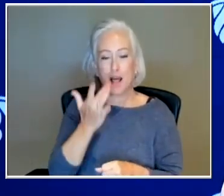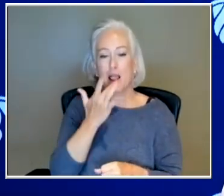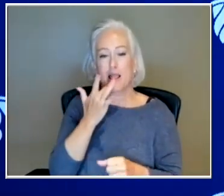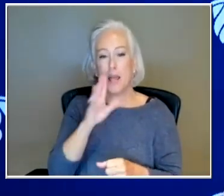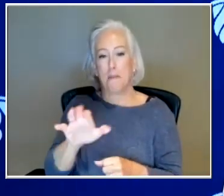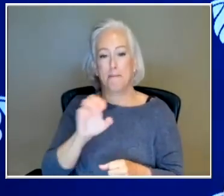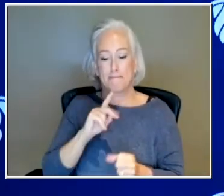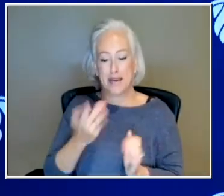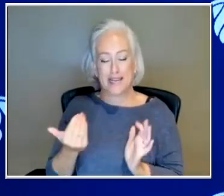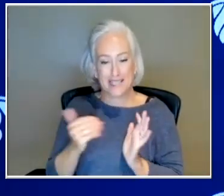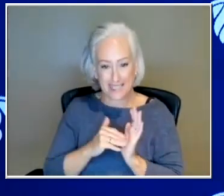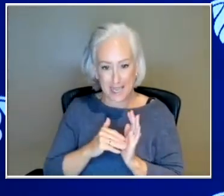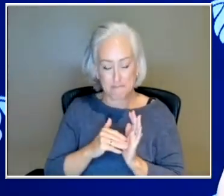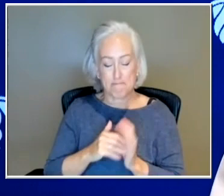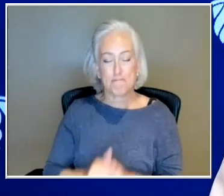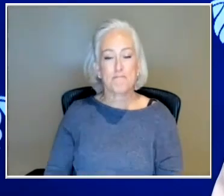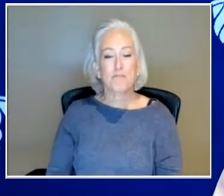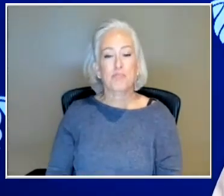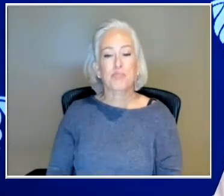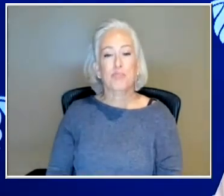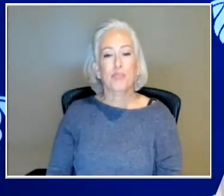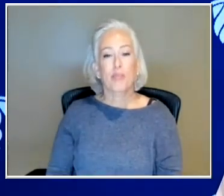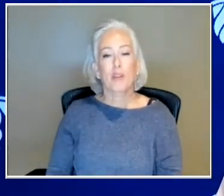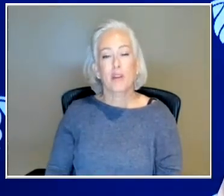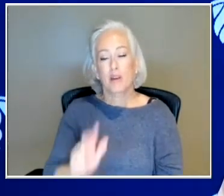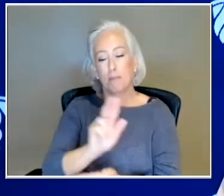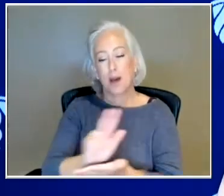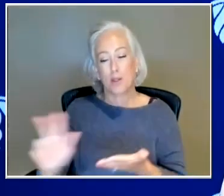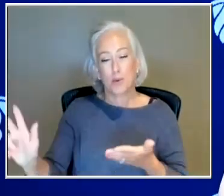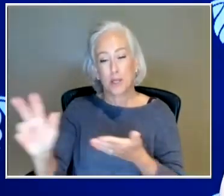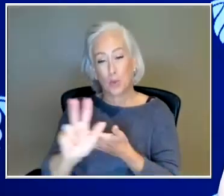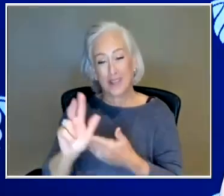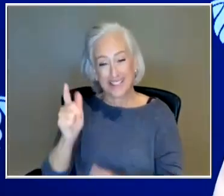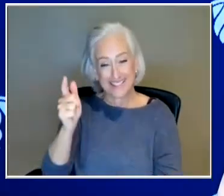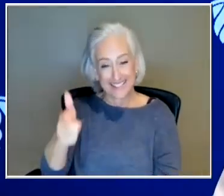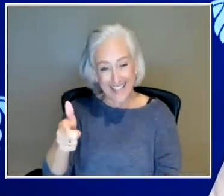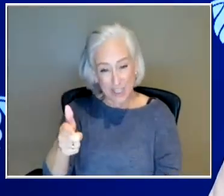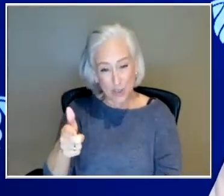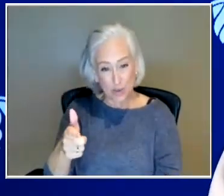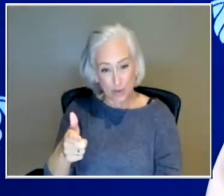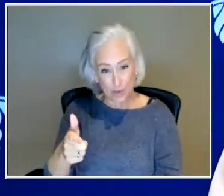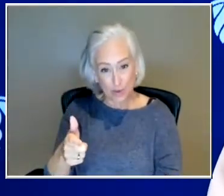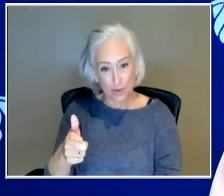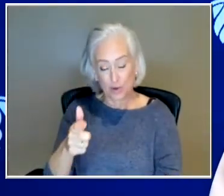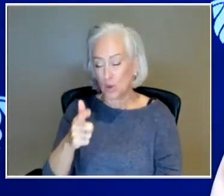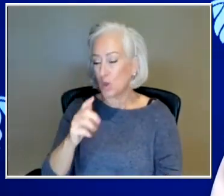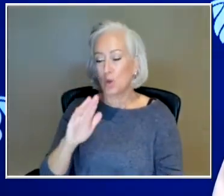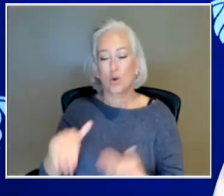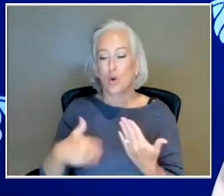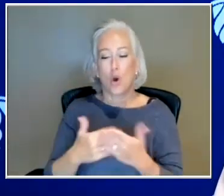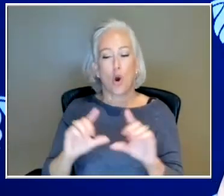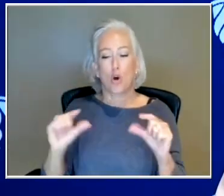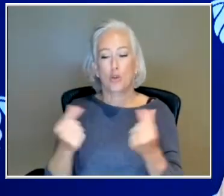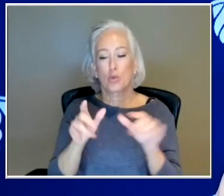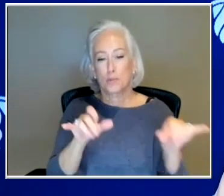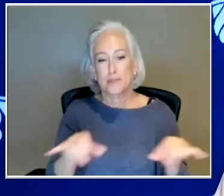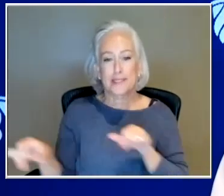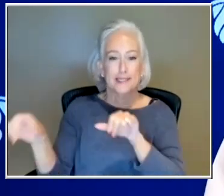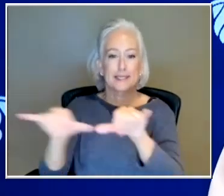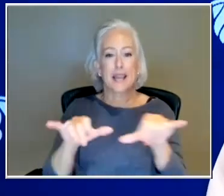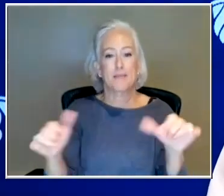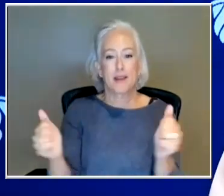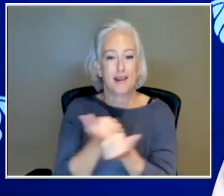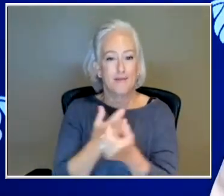and taste again. But by about 3 weeks after the initial infection, really all of those groups were the same, and everybody had the same kind